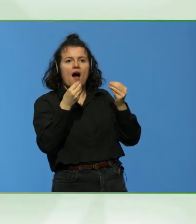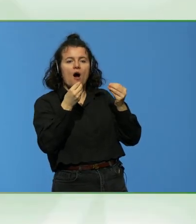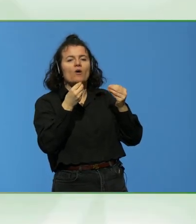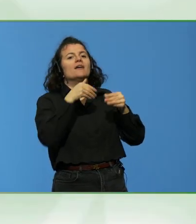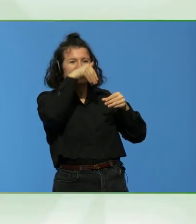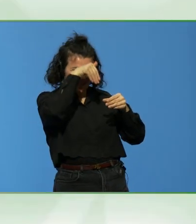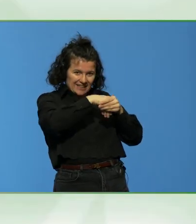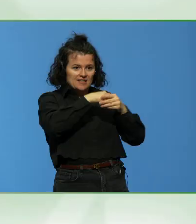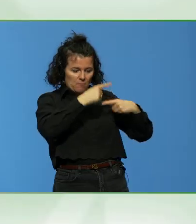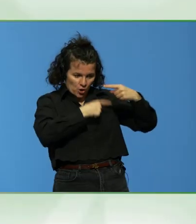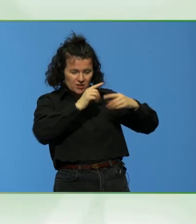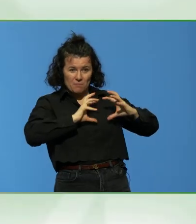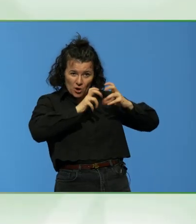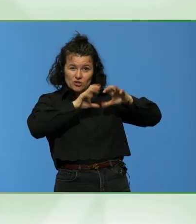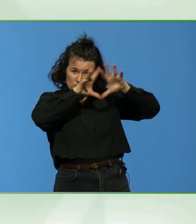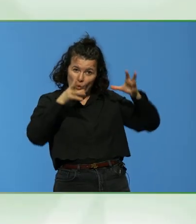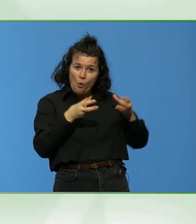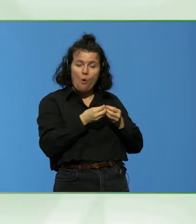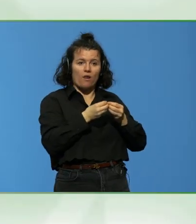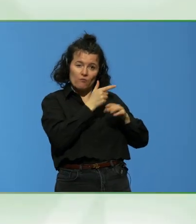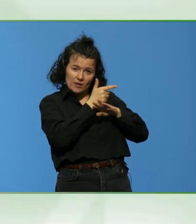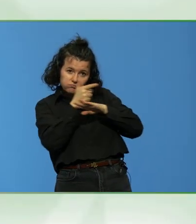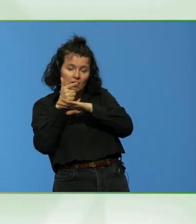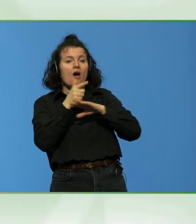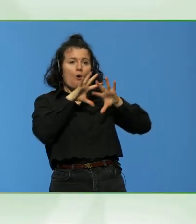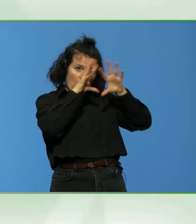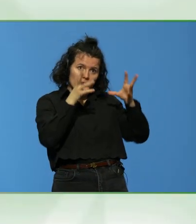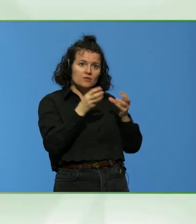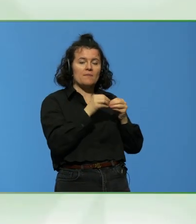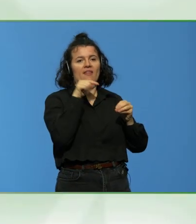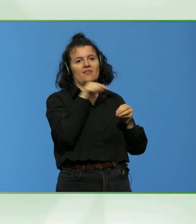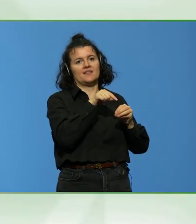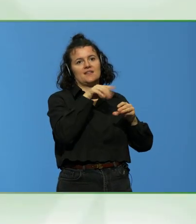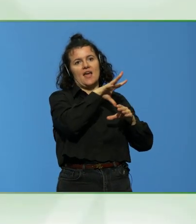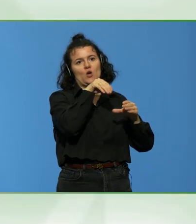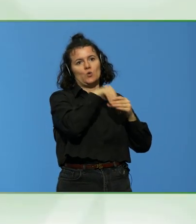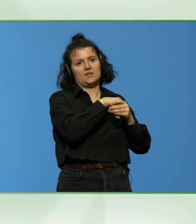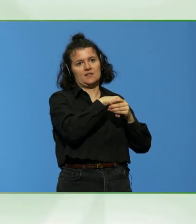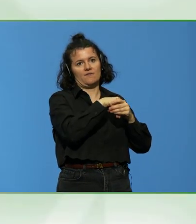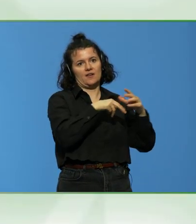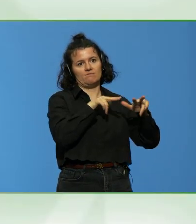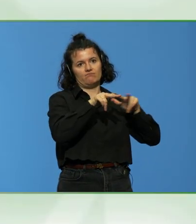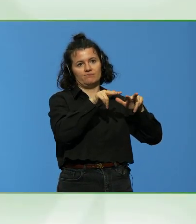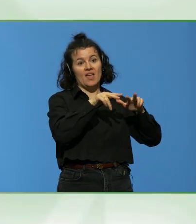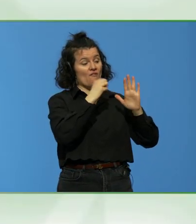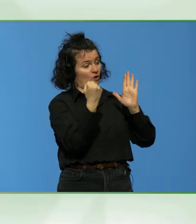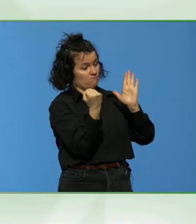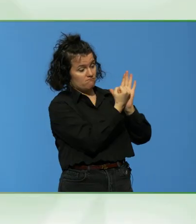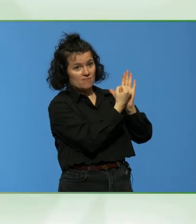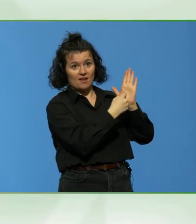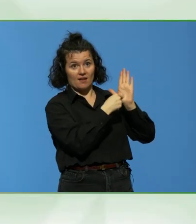behind the camera. Now, it also costs to have that accreditation, right? So do we feel like there's a